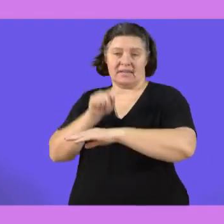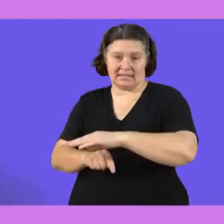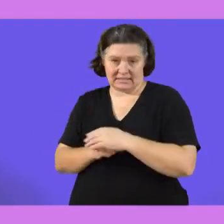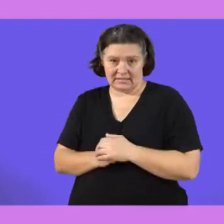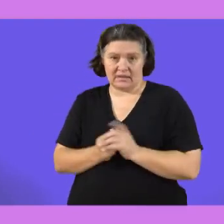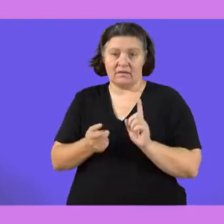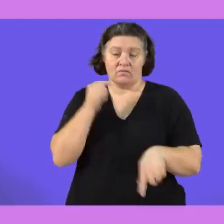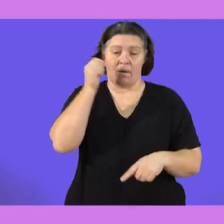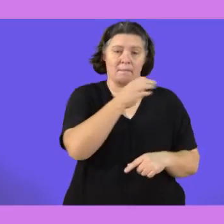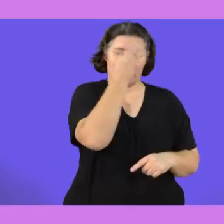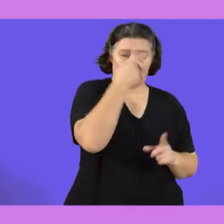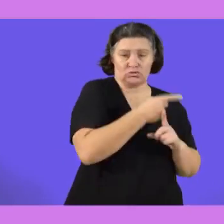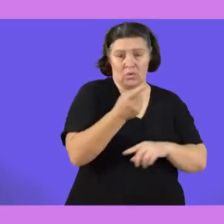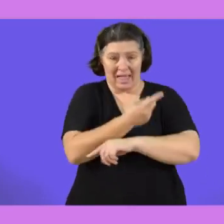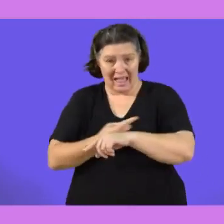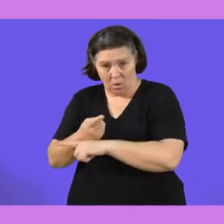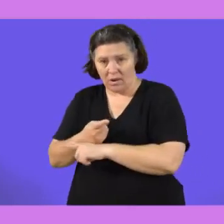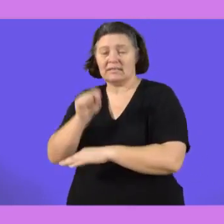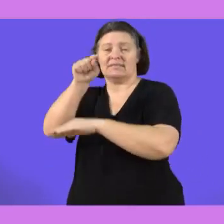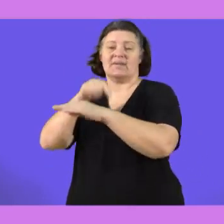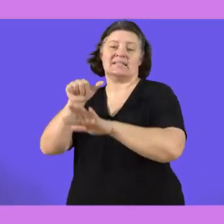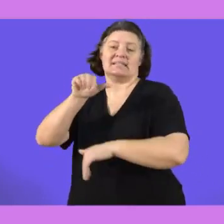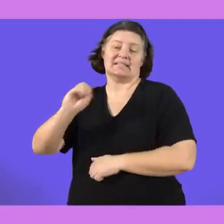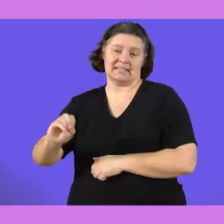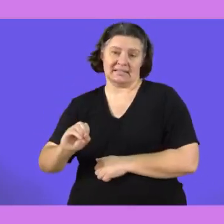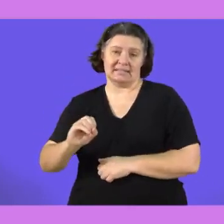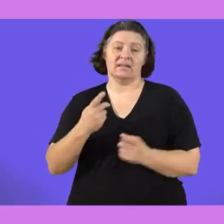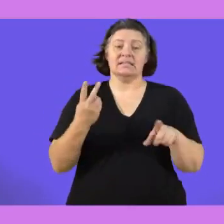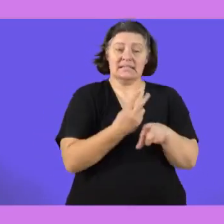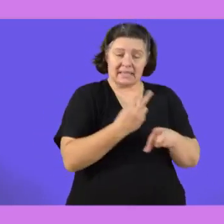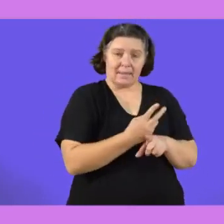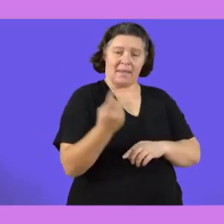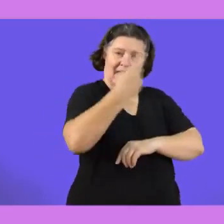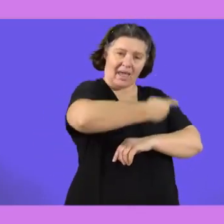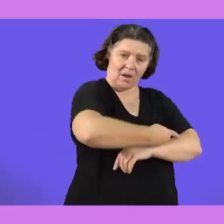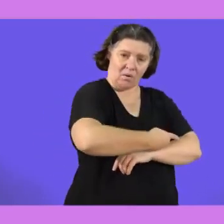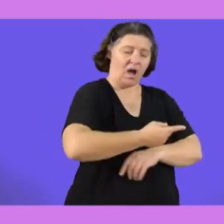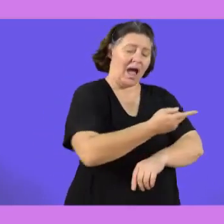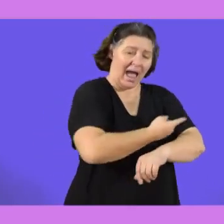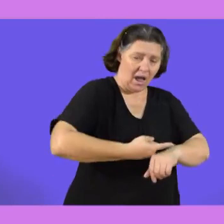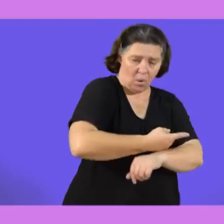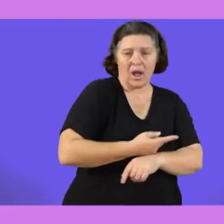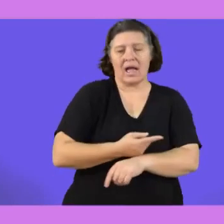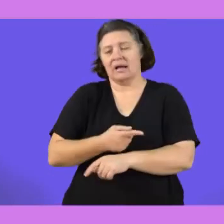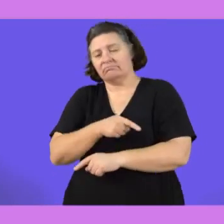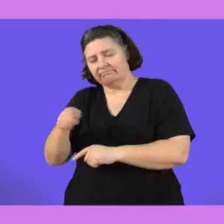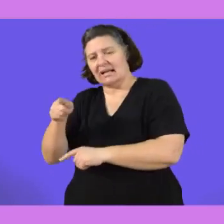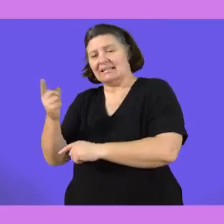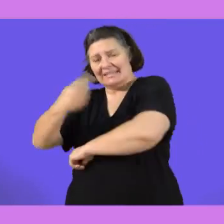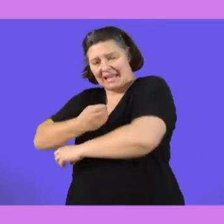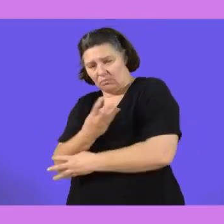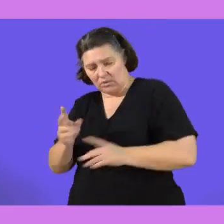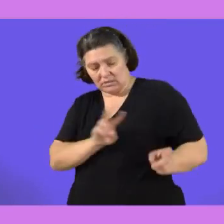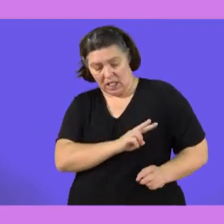by 60. And then from minutes to hours, I will divide by 60. And then lastly, from hours to days, I will divide by